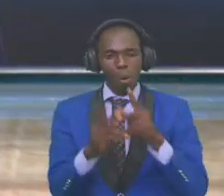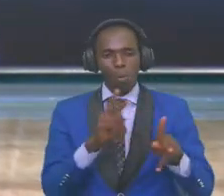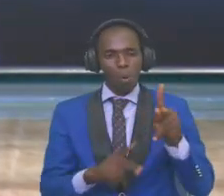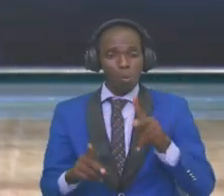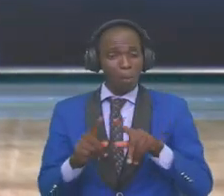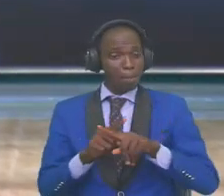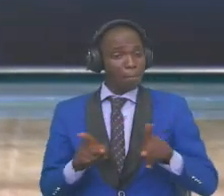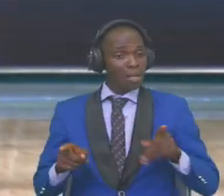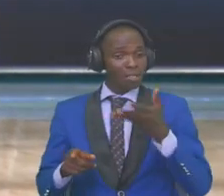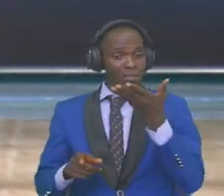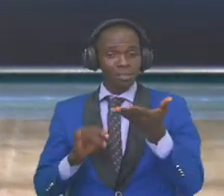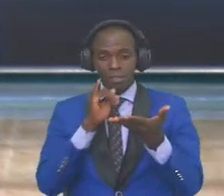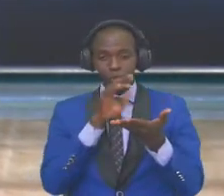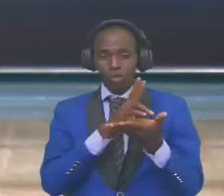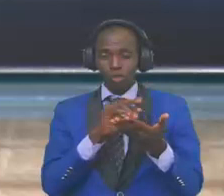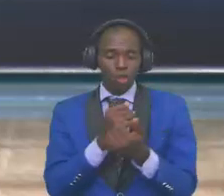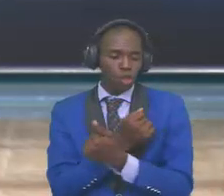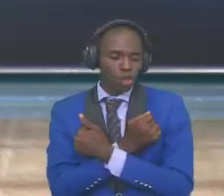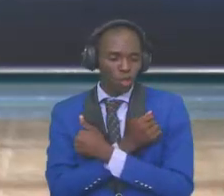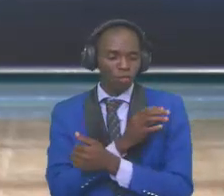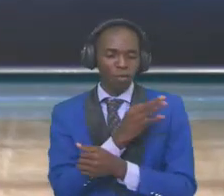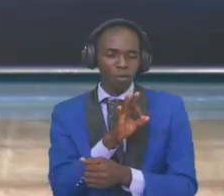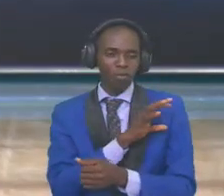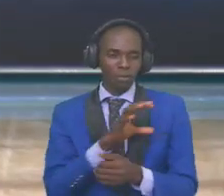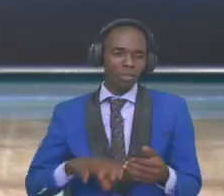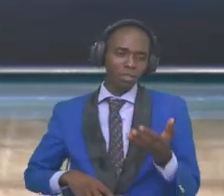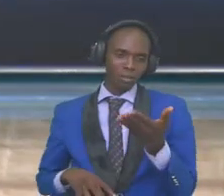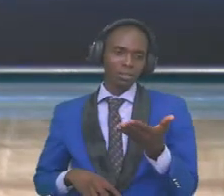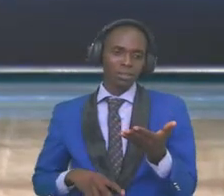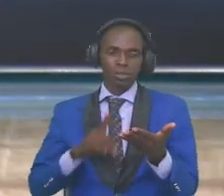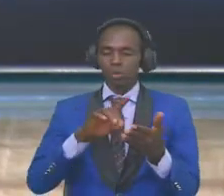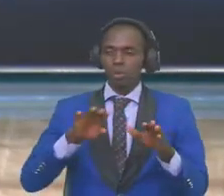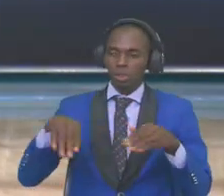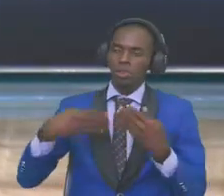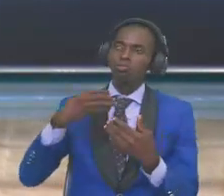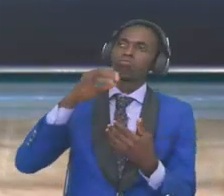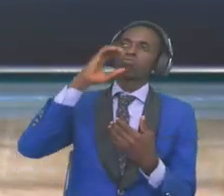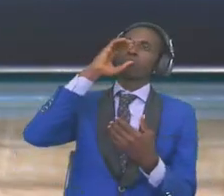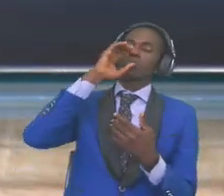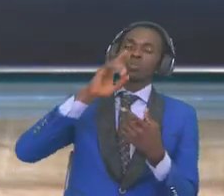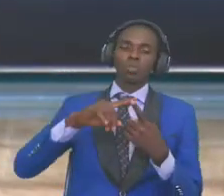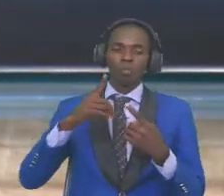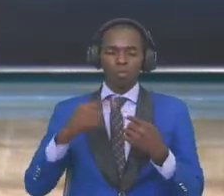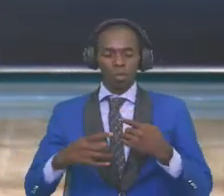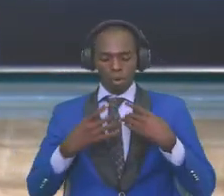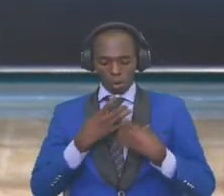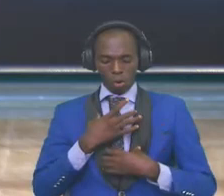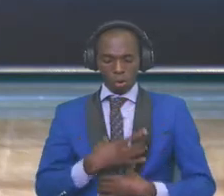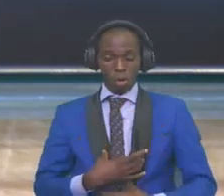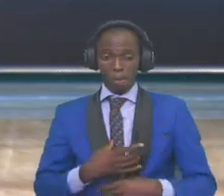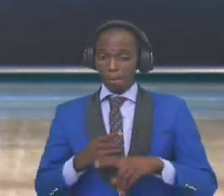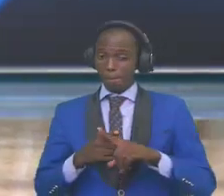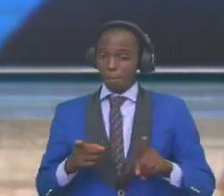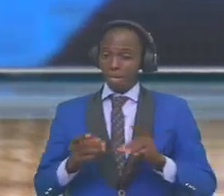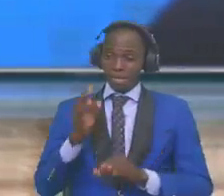there's no love of Christ there, it may be giving drink to the hungry. If there's no love of God there, if